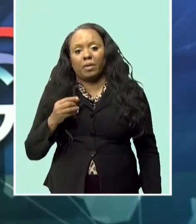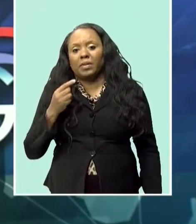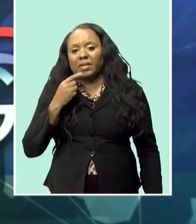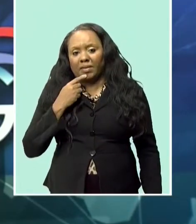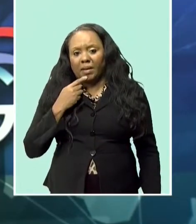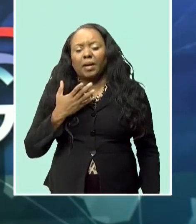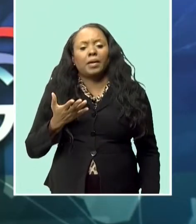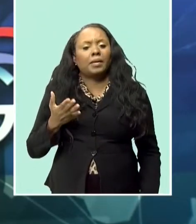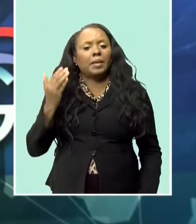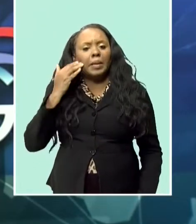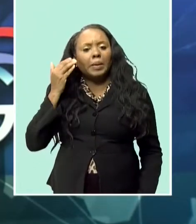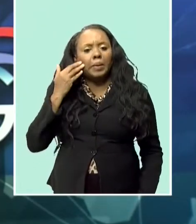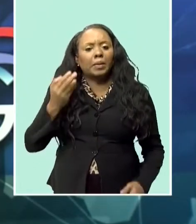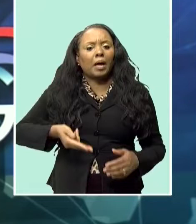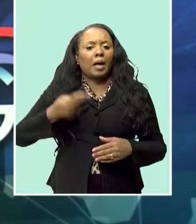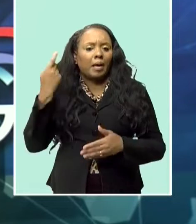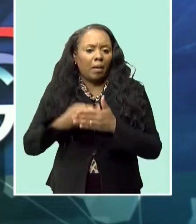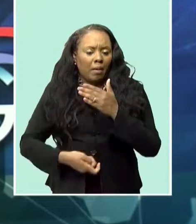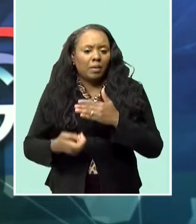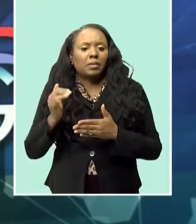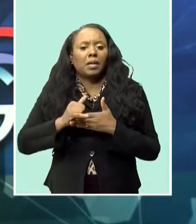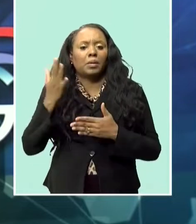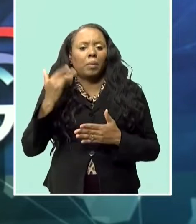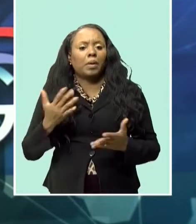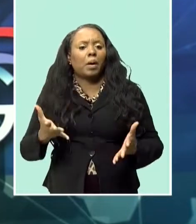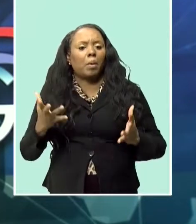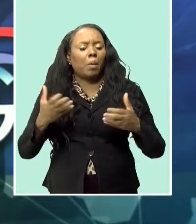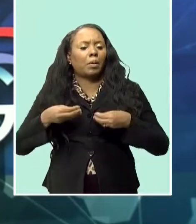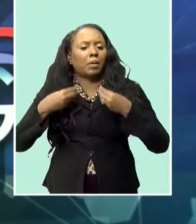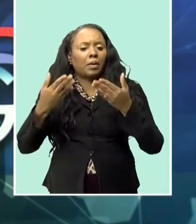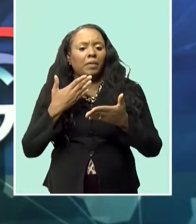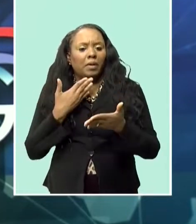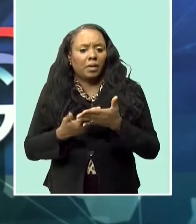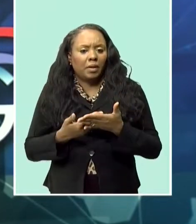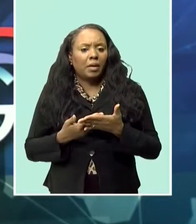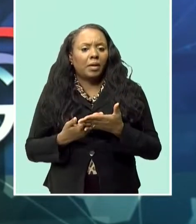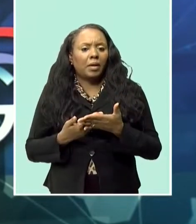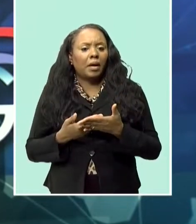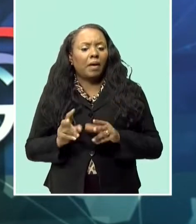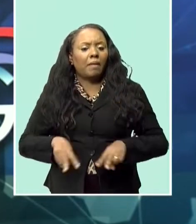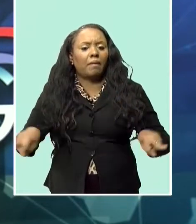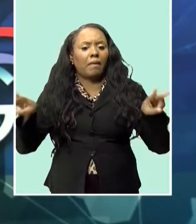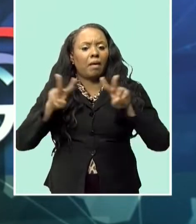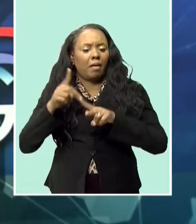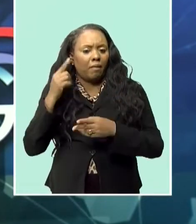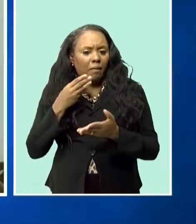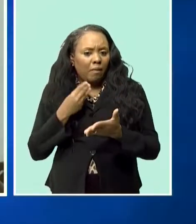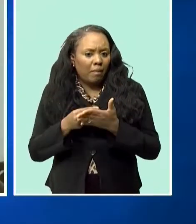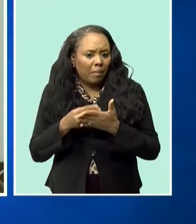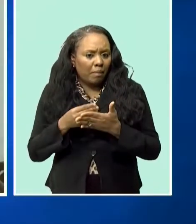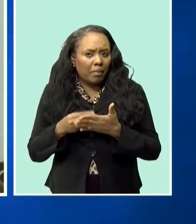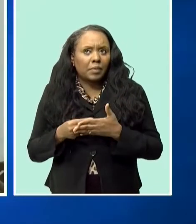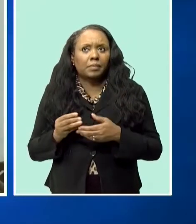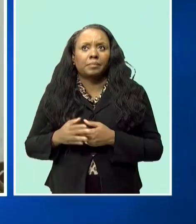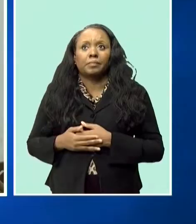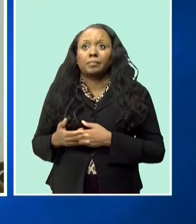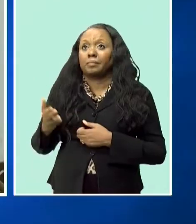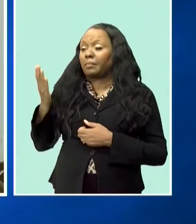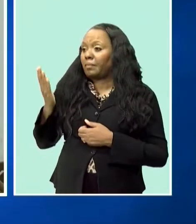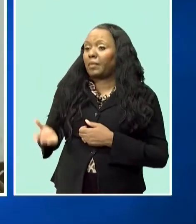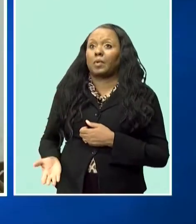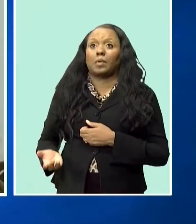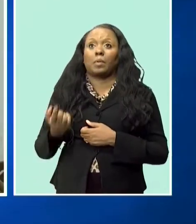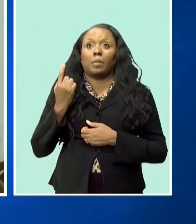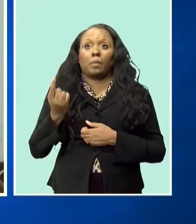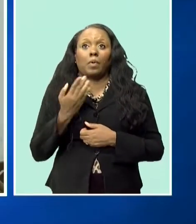it's looking to give consumers value for money, while filling any voids in the market. One of the pillars of this Vinci